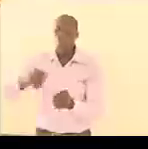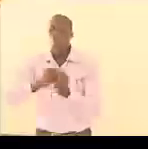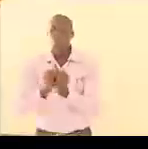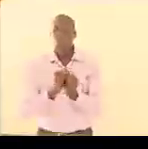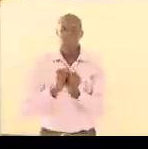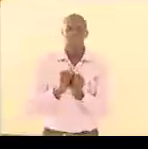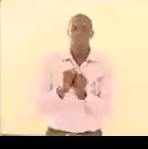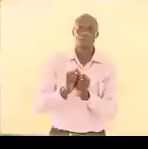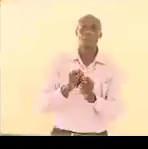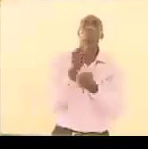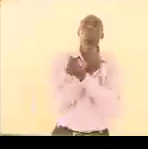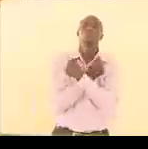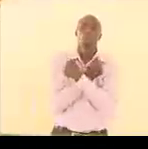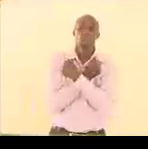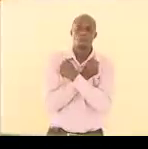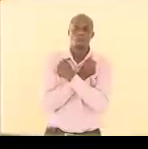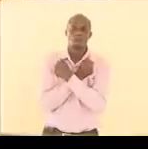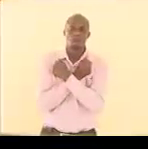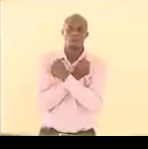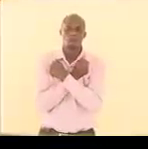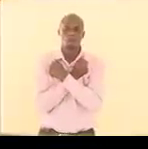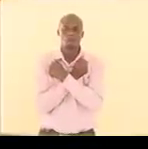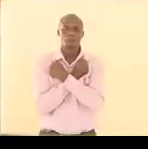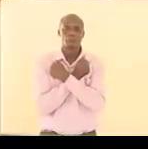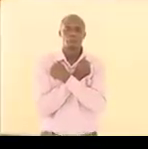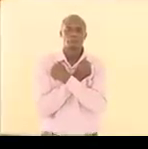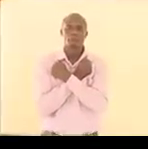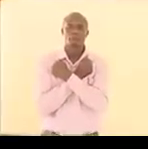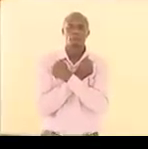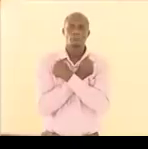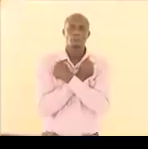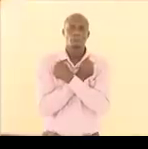put together. Love.